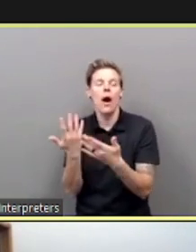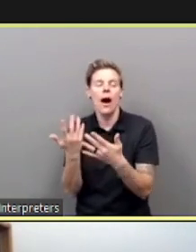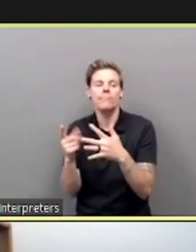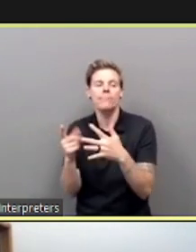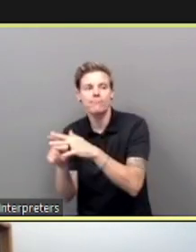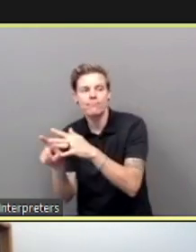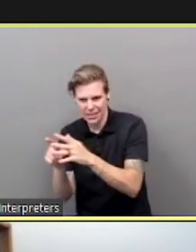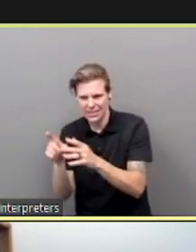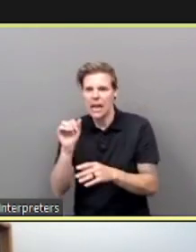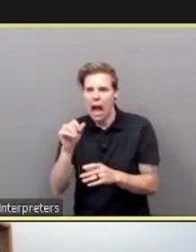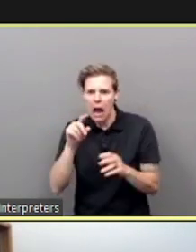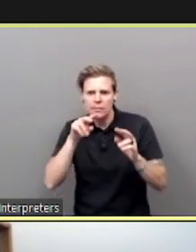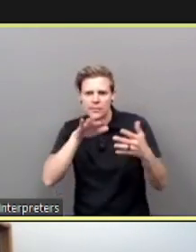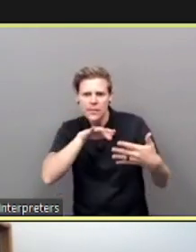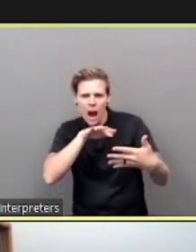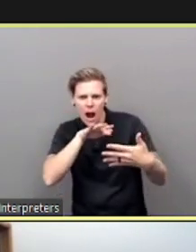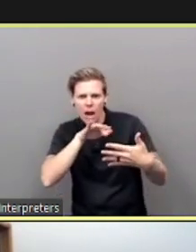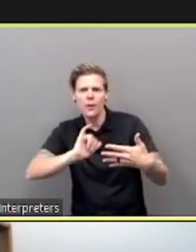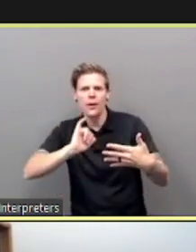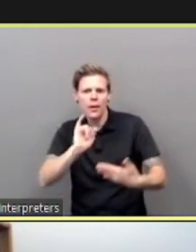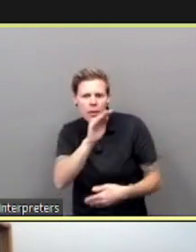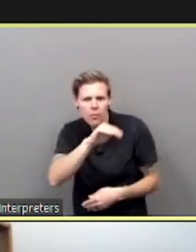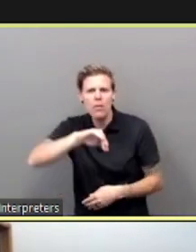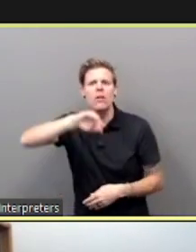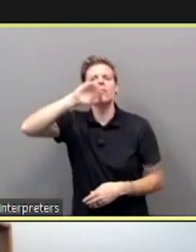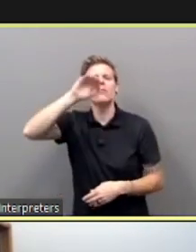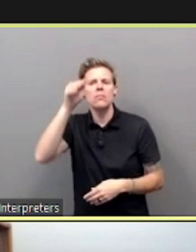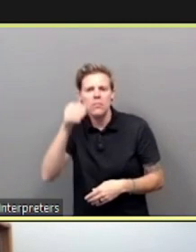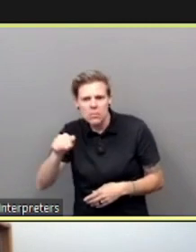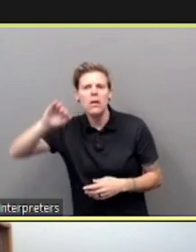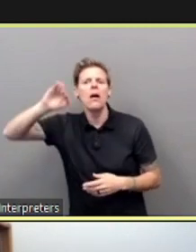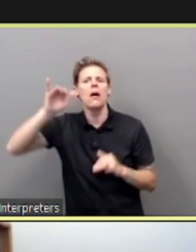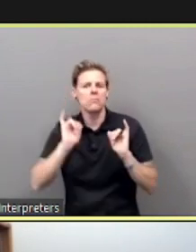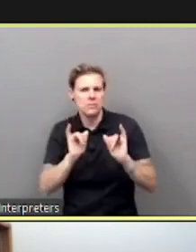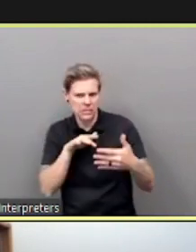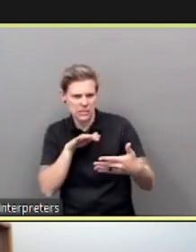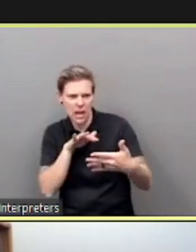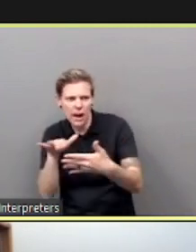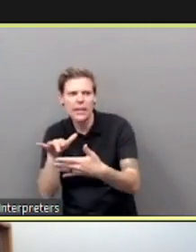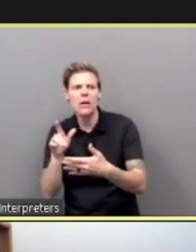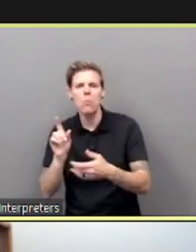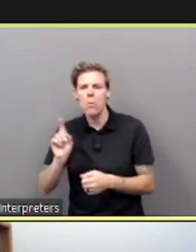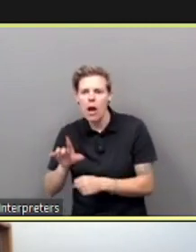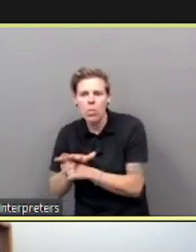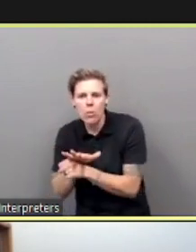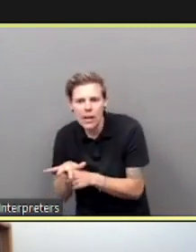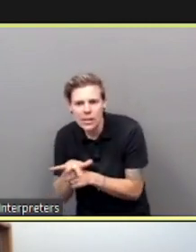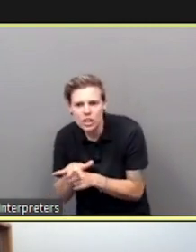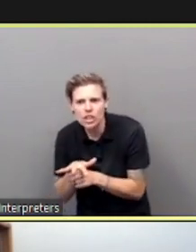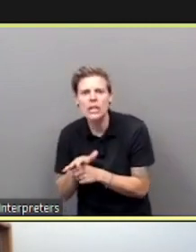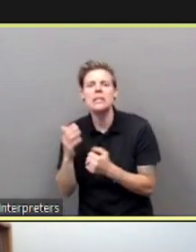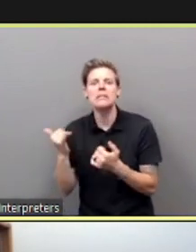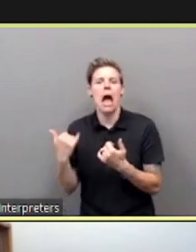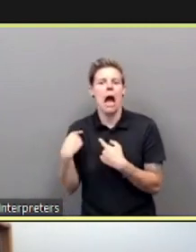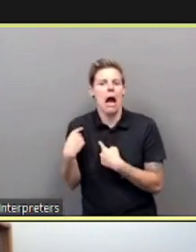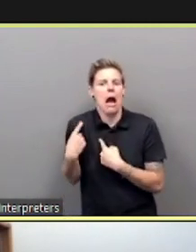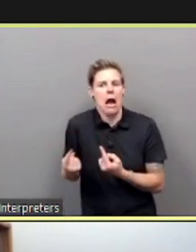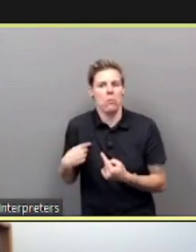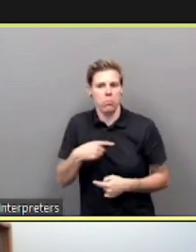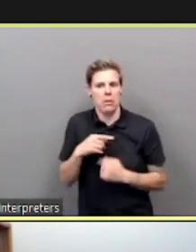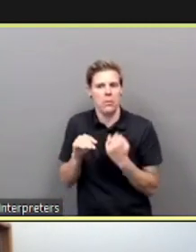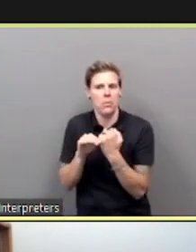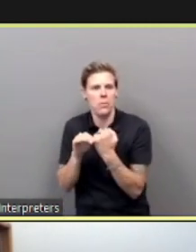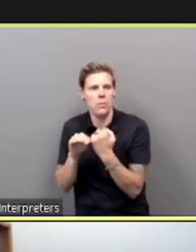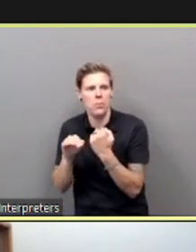along. And what you can see in the other regions is there's somewhat of a plateauing. So we hope to see